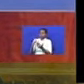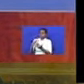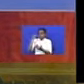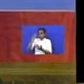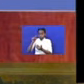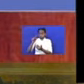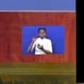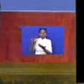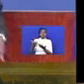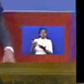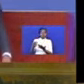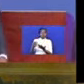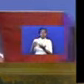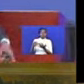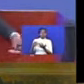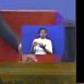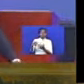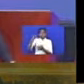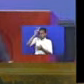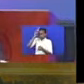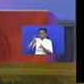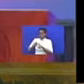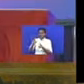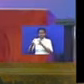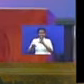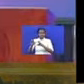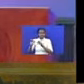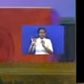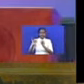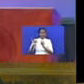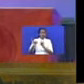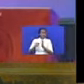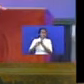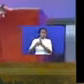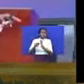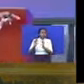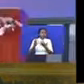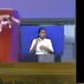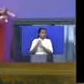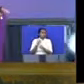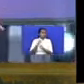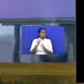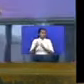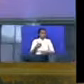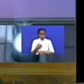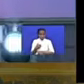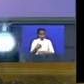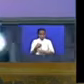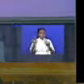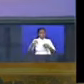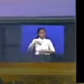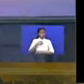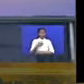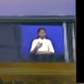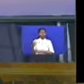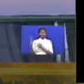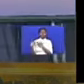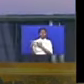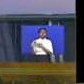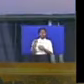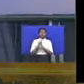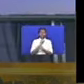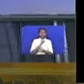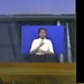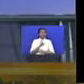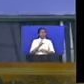marketplace shows you the kind of shepherd that they have. Our work is not just to speak to you on a Sunday. Our work is your